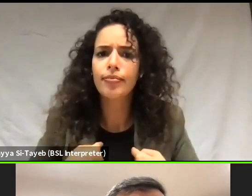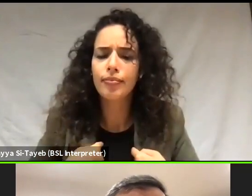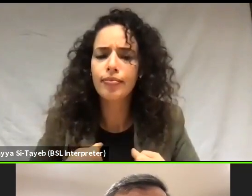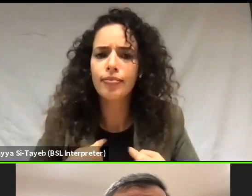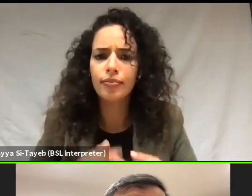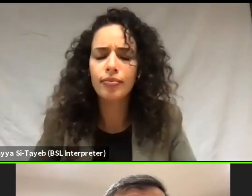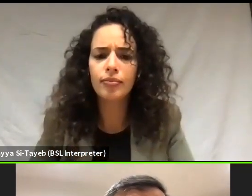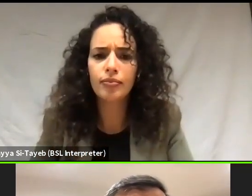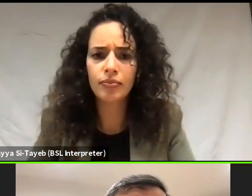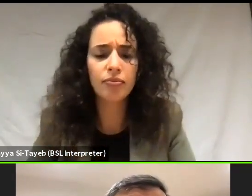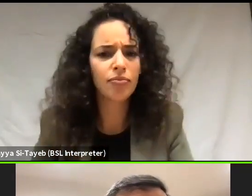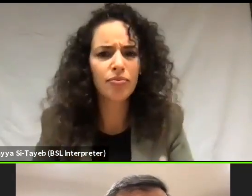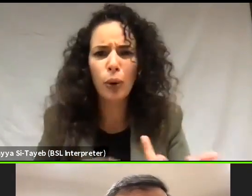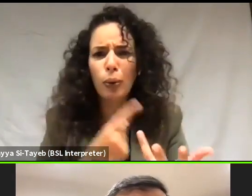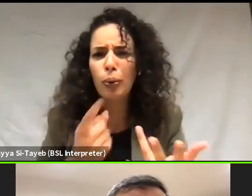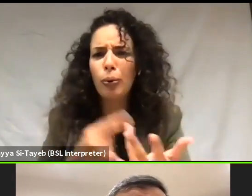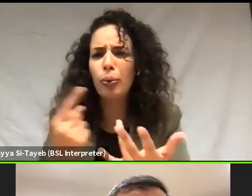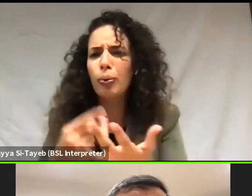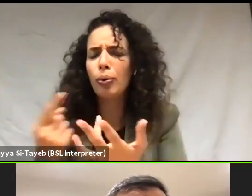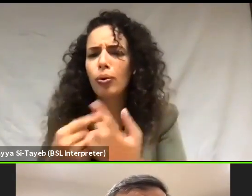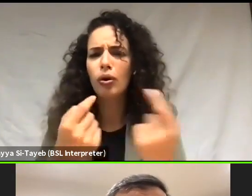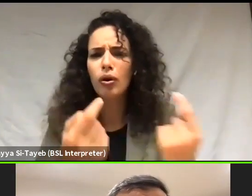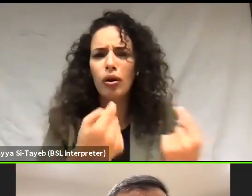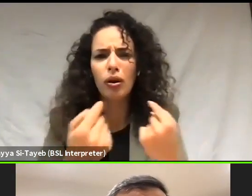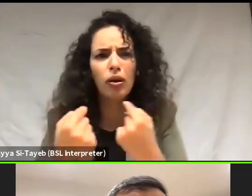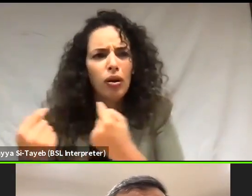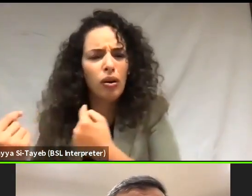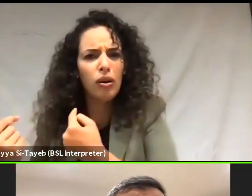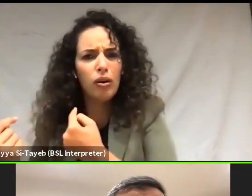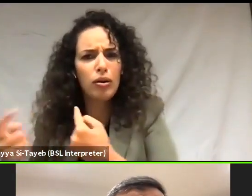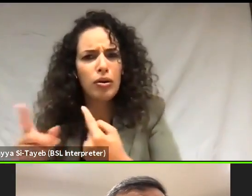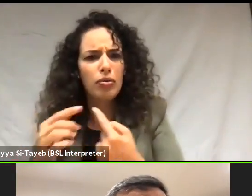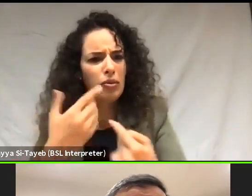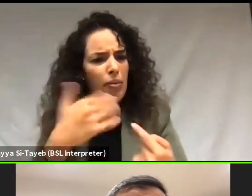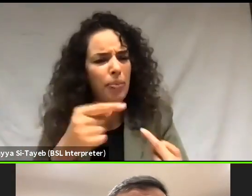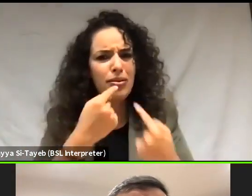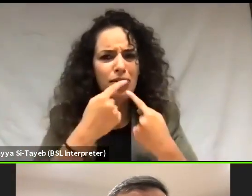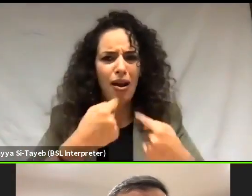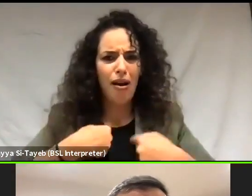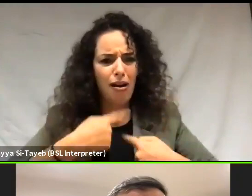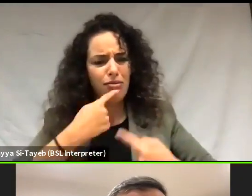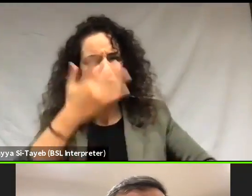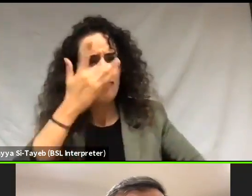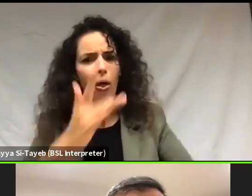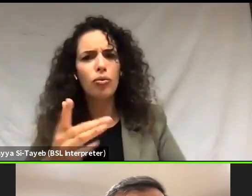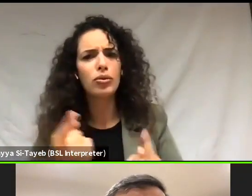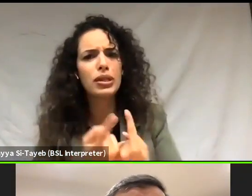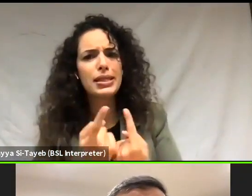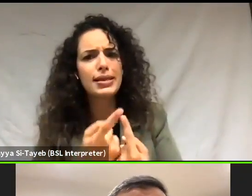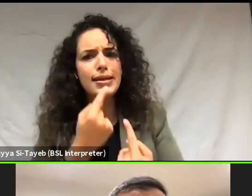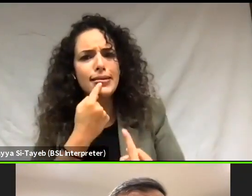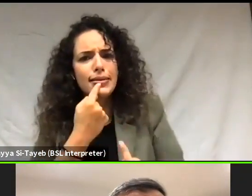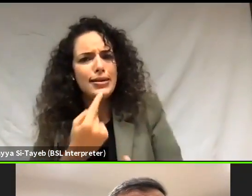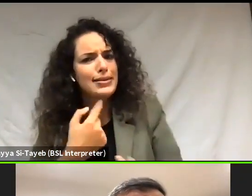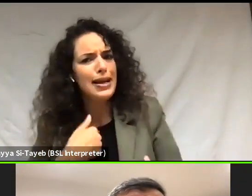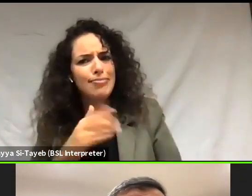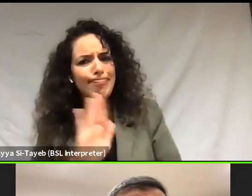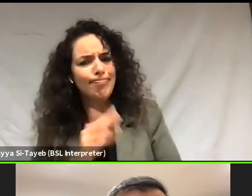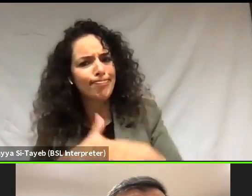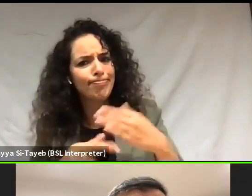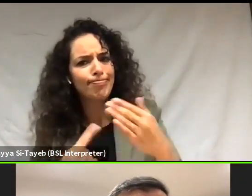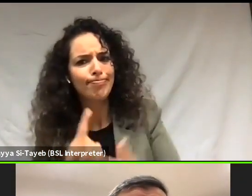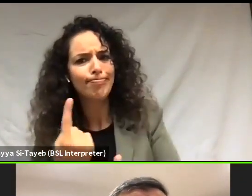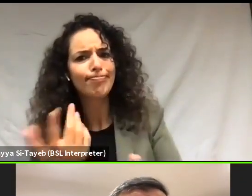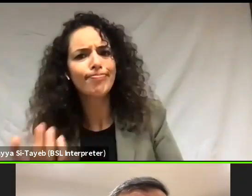other accusations, which we have to take it seriously and take action against them. And the good thing that